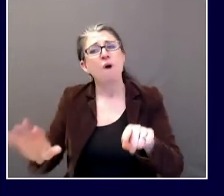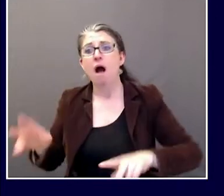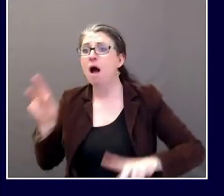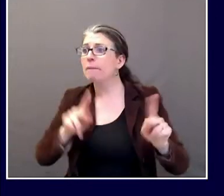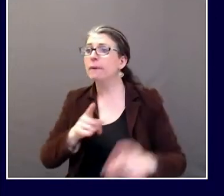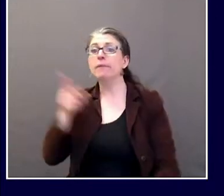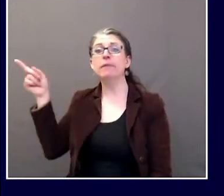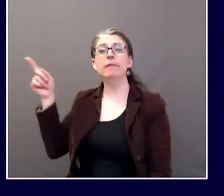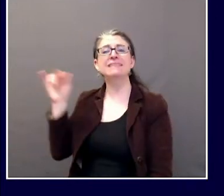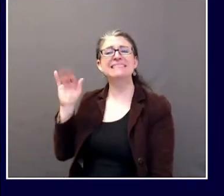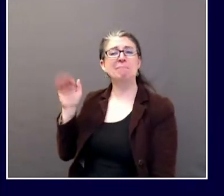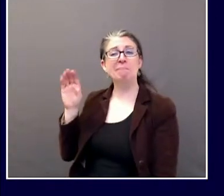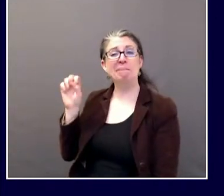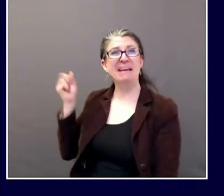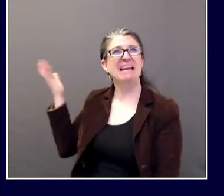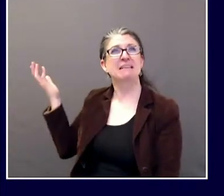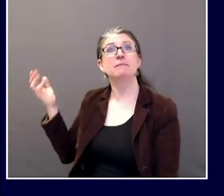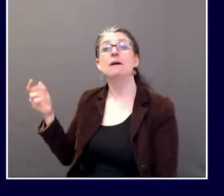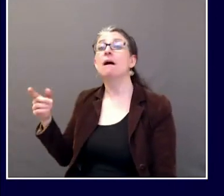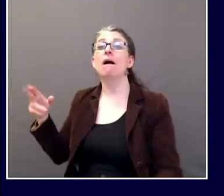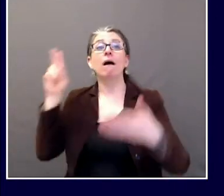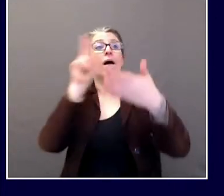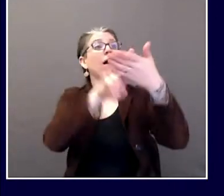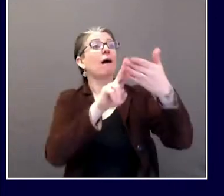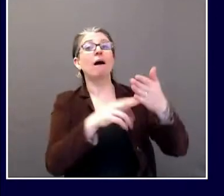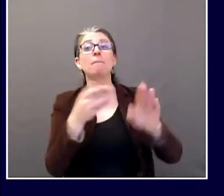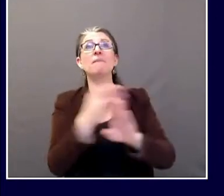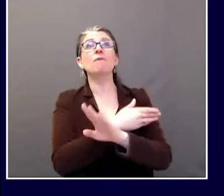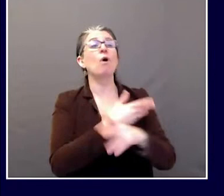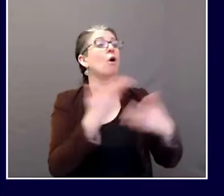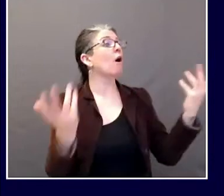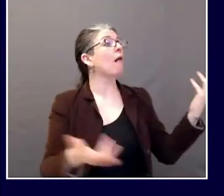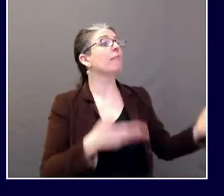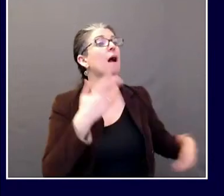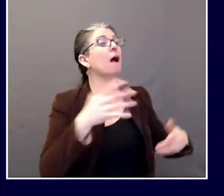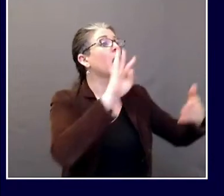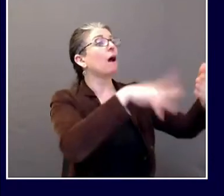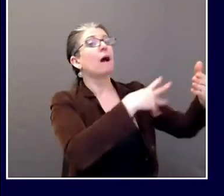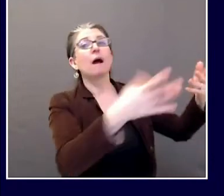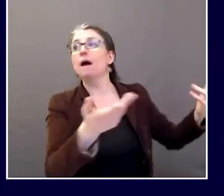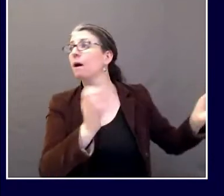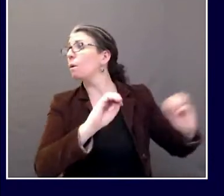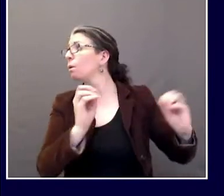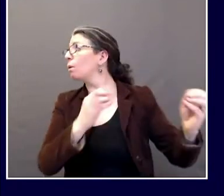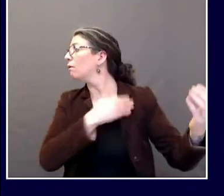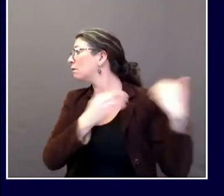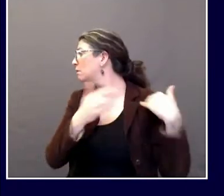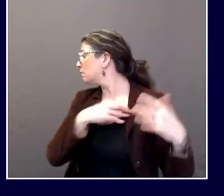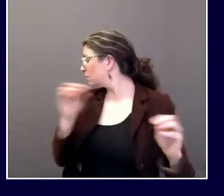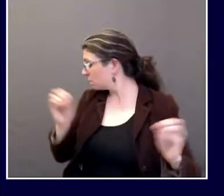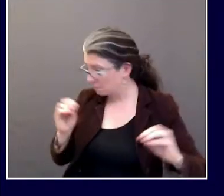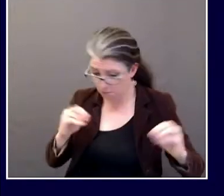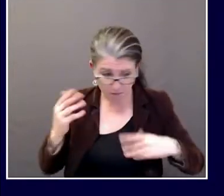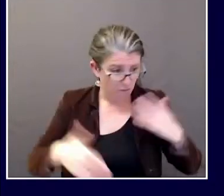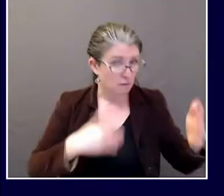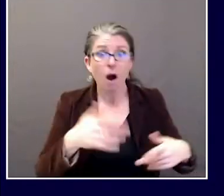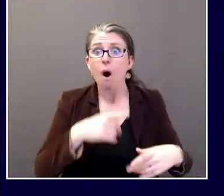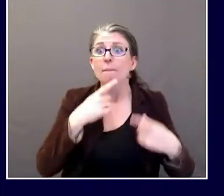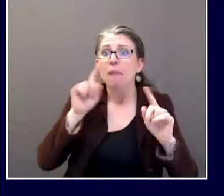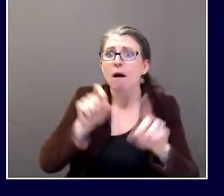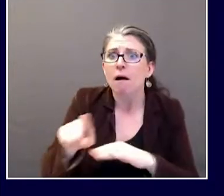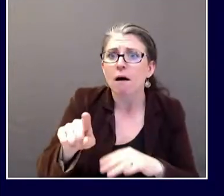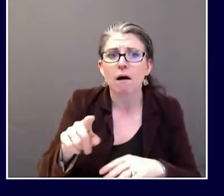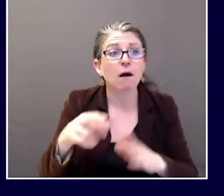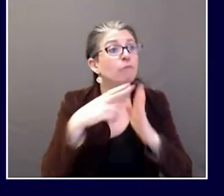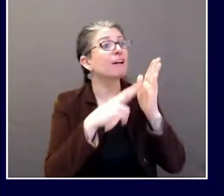about that. I know that everyone in Maine is not thrilled about that. It's unacceptable, and we're working as hard as we can to make